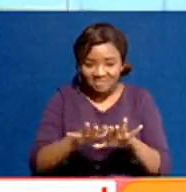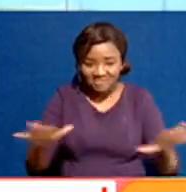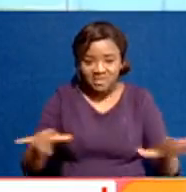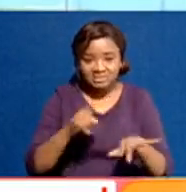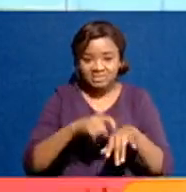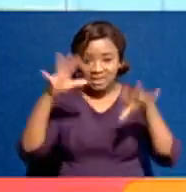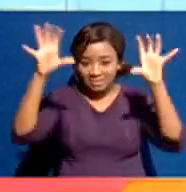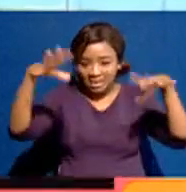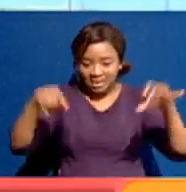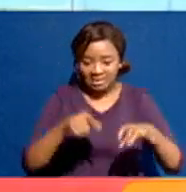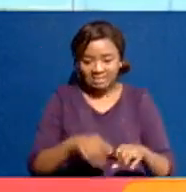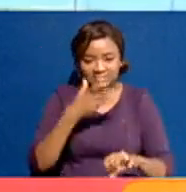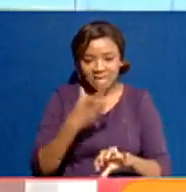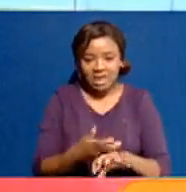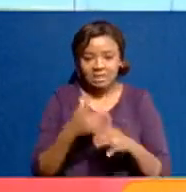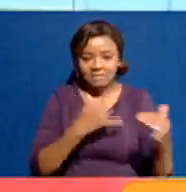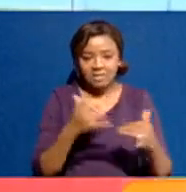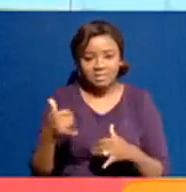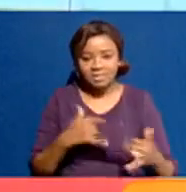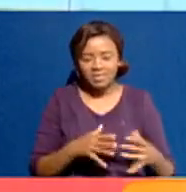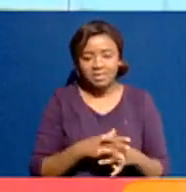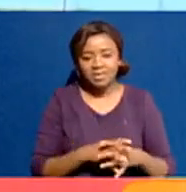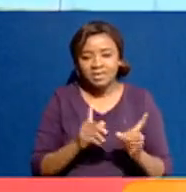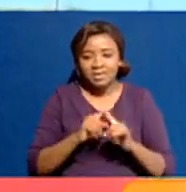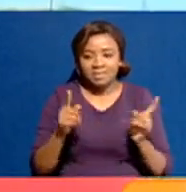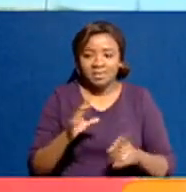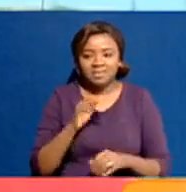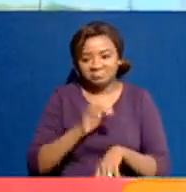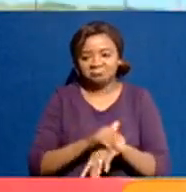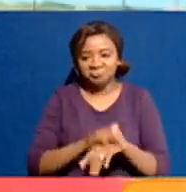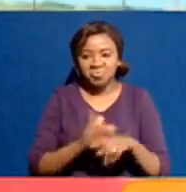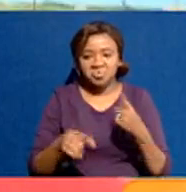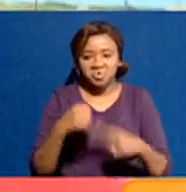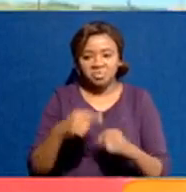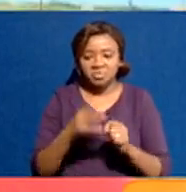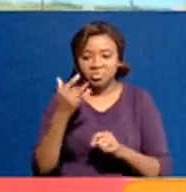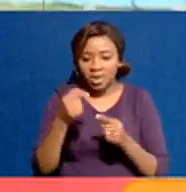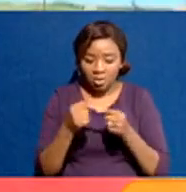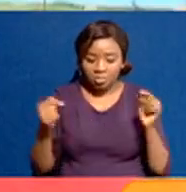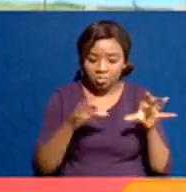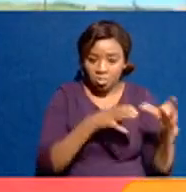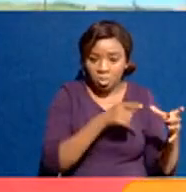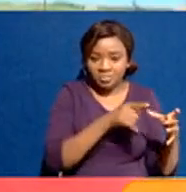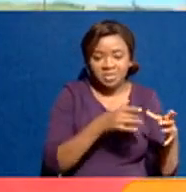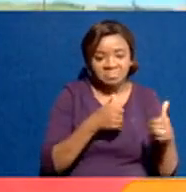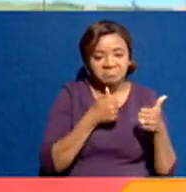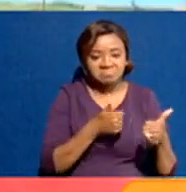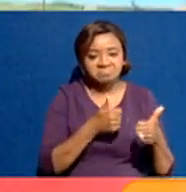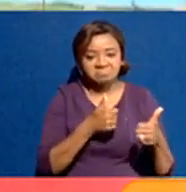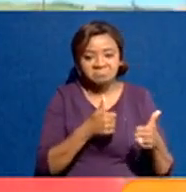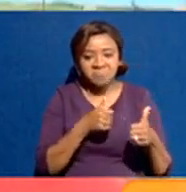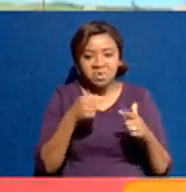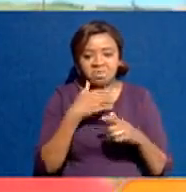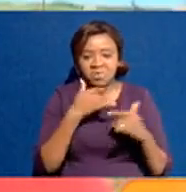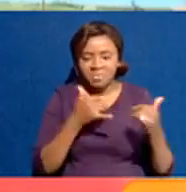mvua inakuwa difficult kidogo vitu kufanyika. But imekuwa good game. The opponent alikuwa na good heart ya kuza ball.